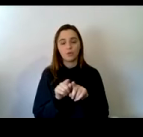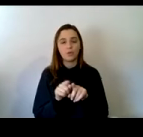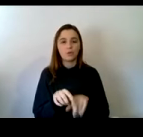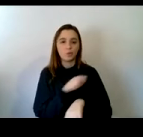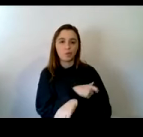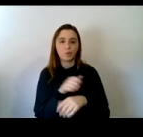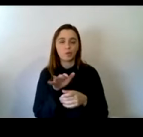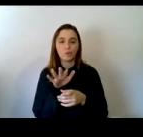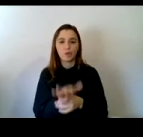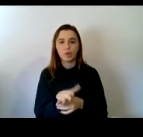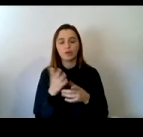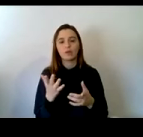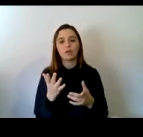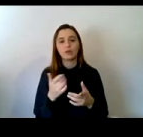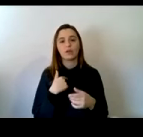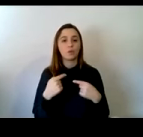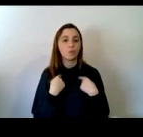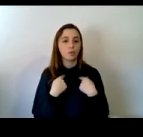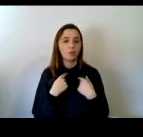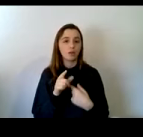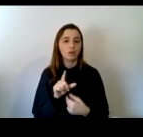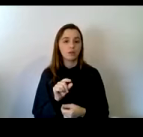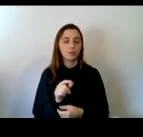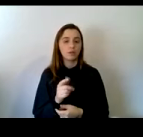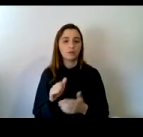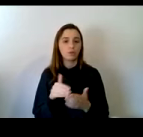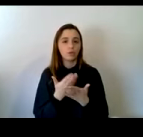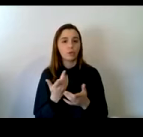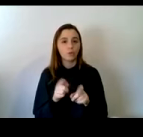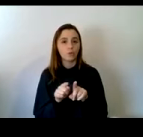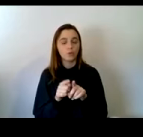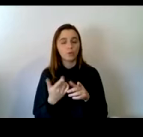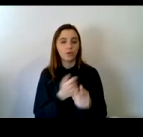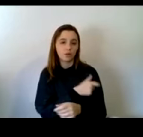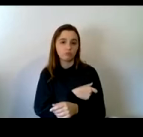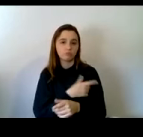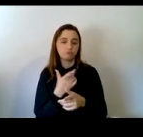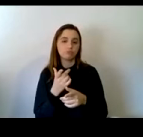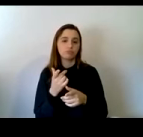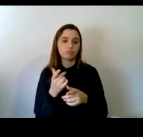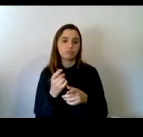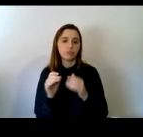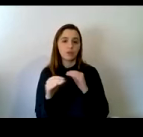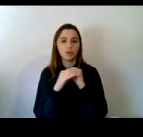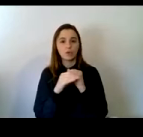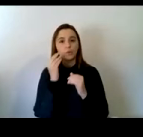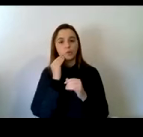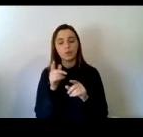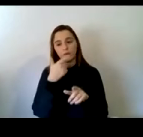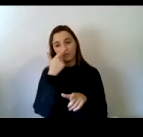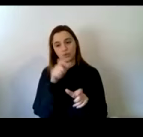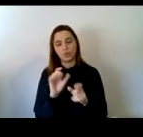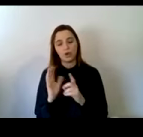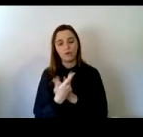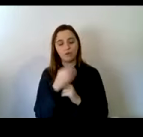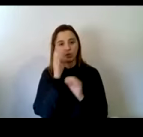and I am myself contributing to its equal representation by just educating people around me and trying